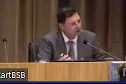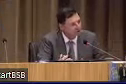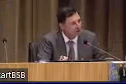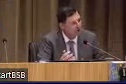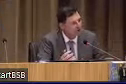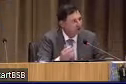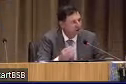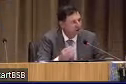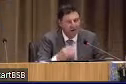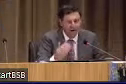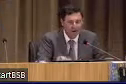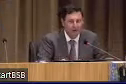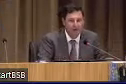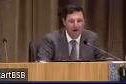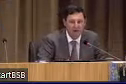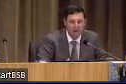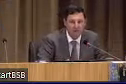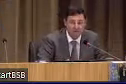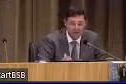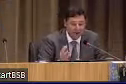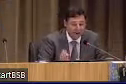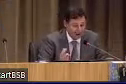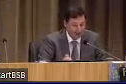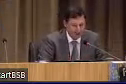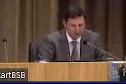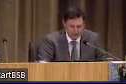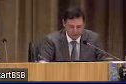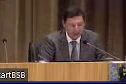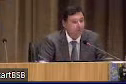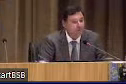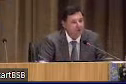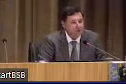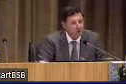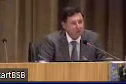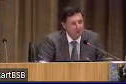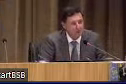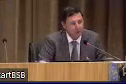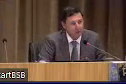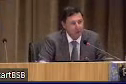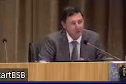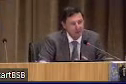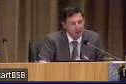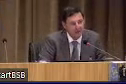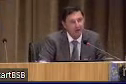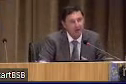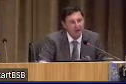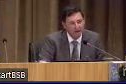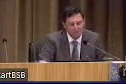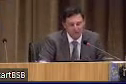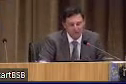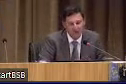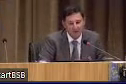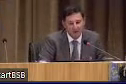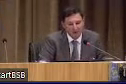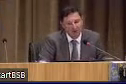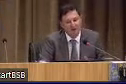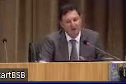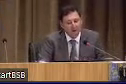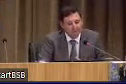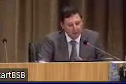delay about having some patients committed to the